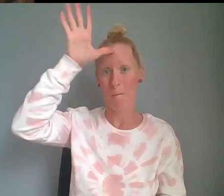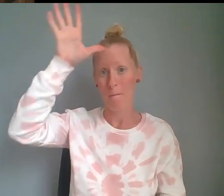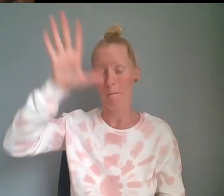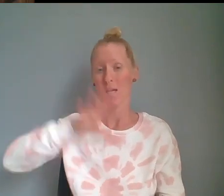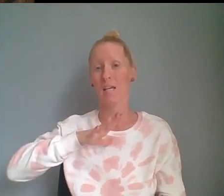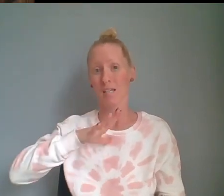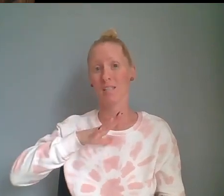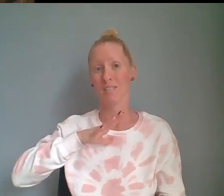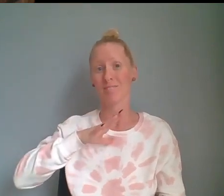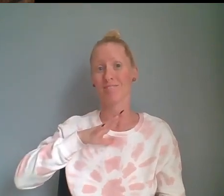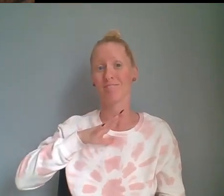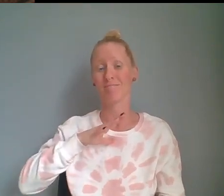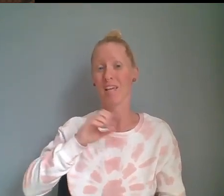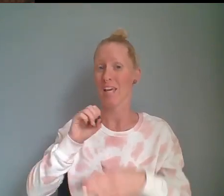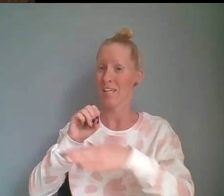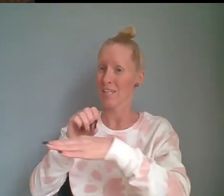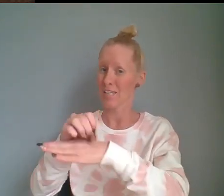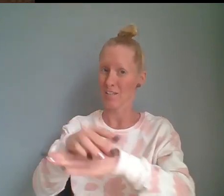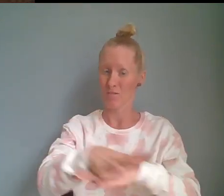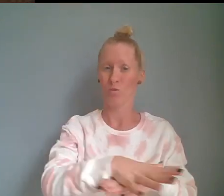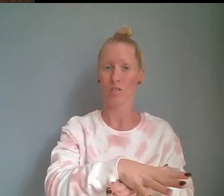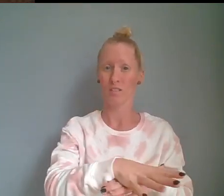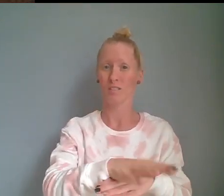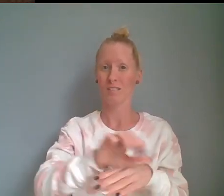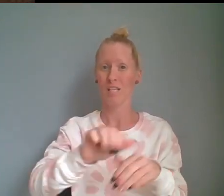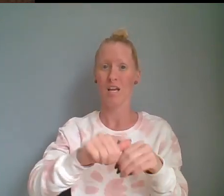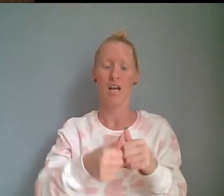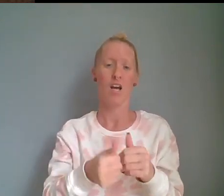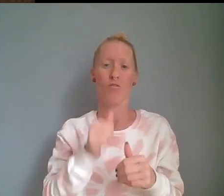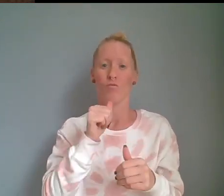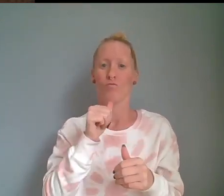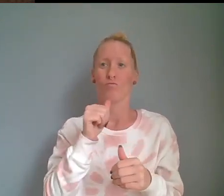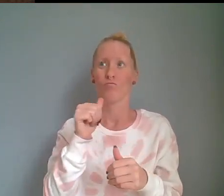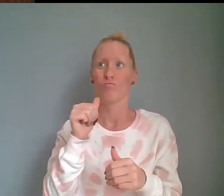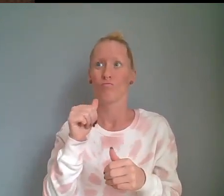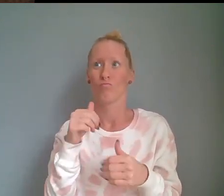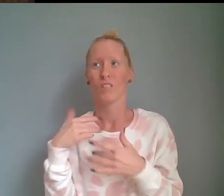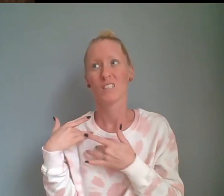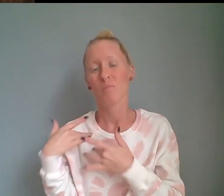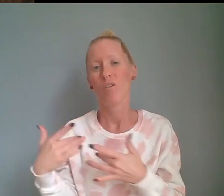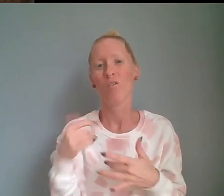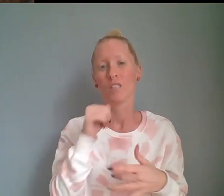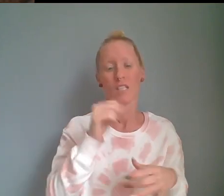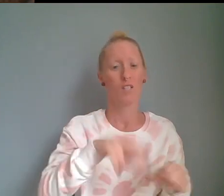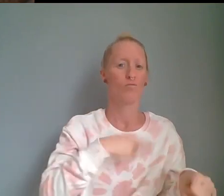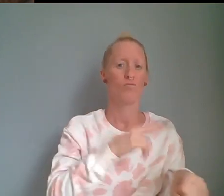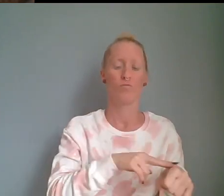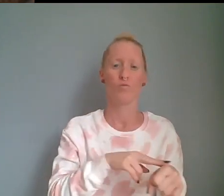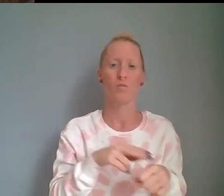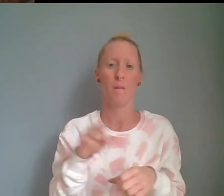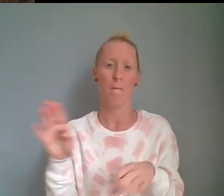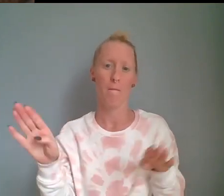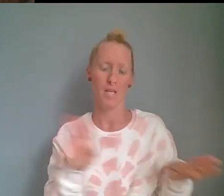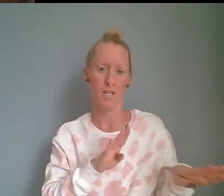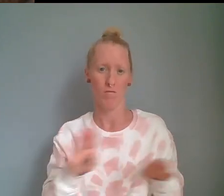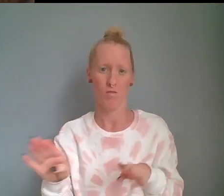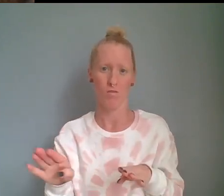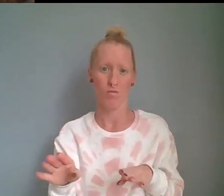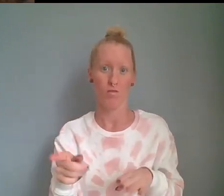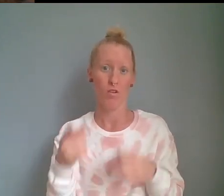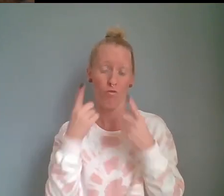woman, really influences how unusual a certain behavior is. So crying is a